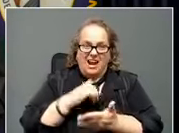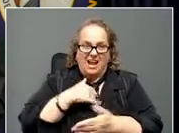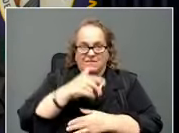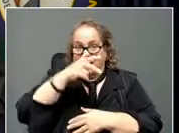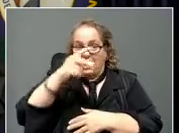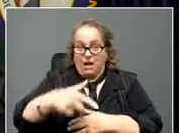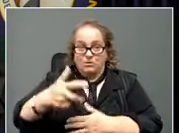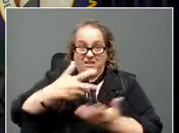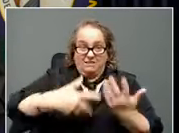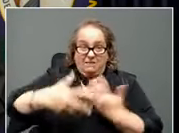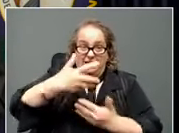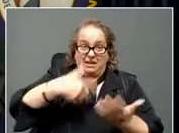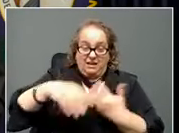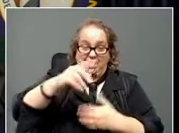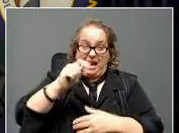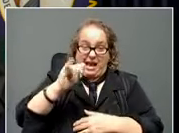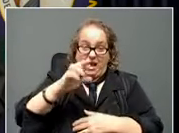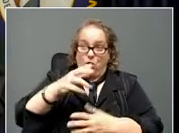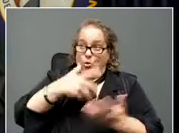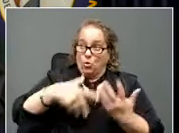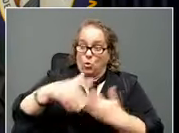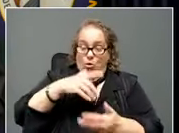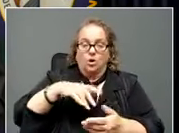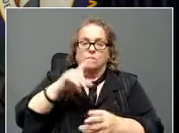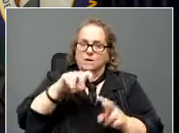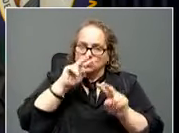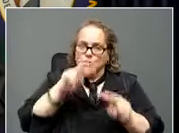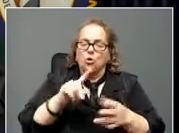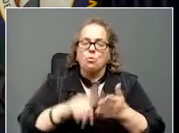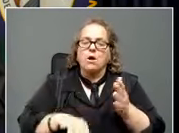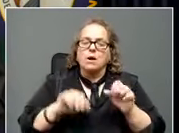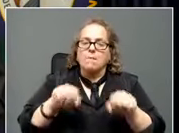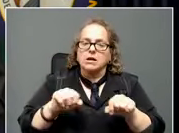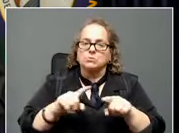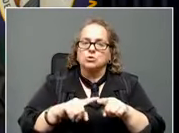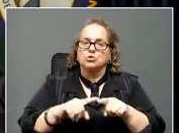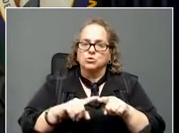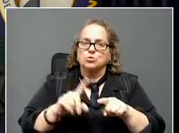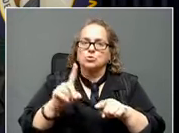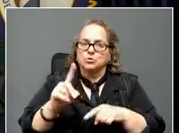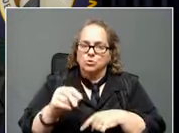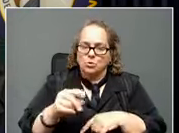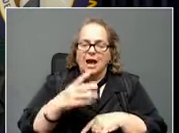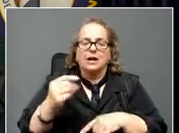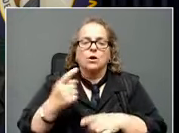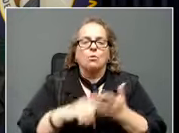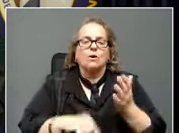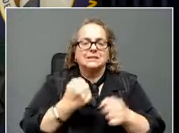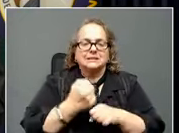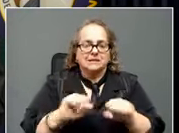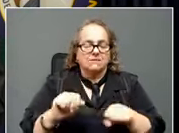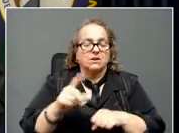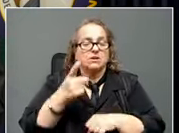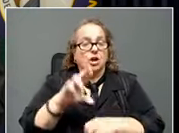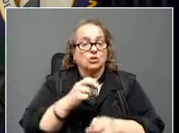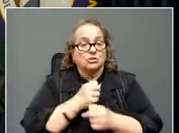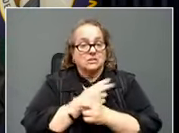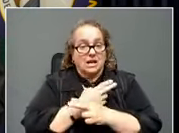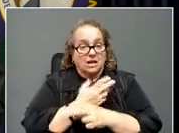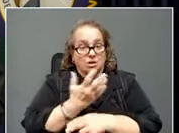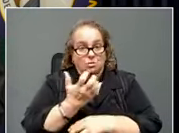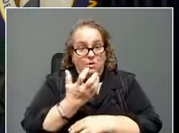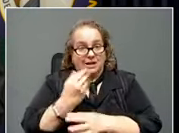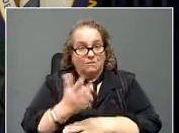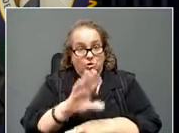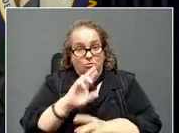look at what is possible and what is safe. Let's take it over to Dr. Stack if you want to give your